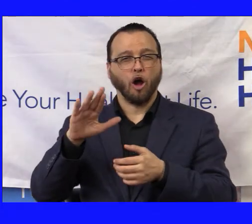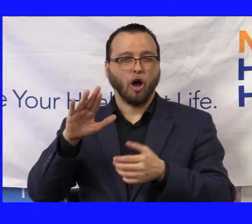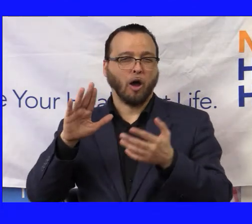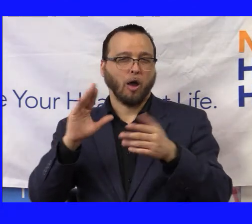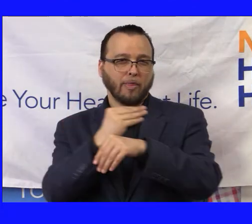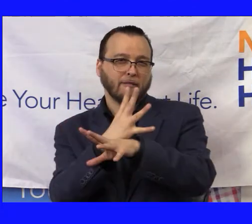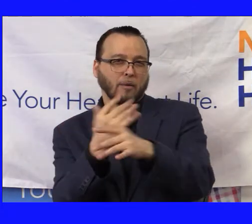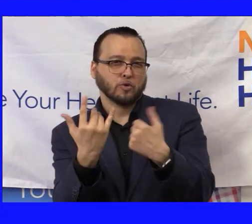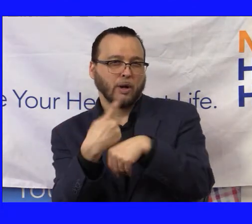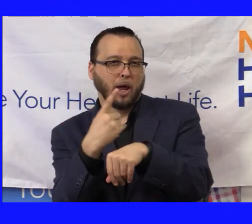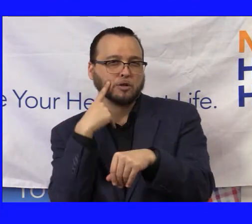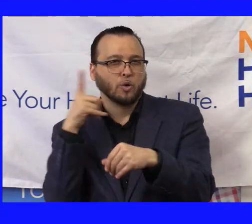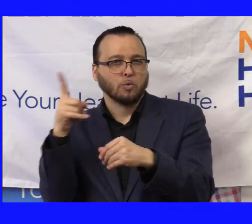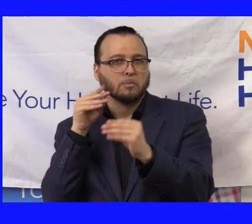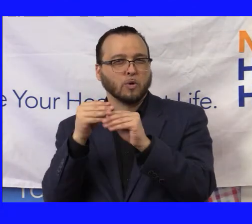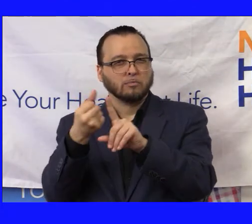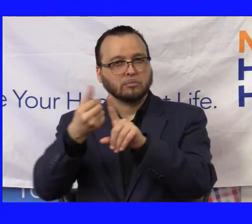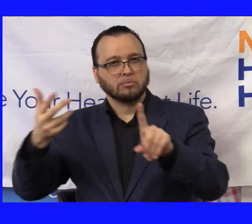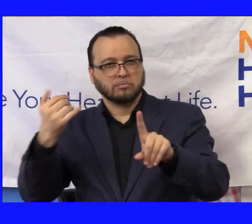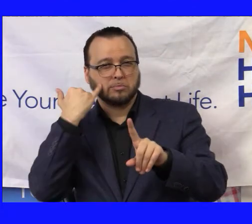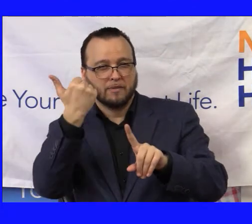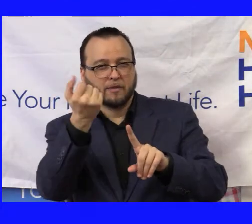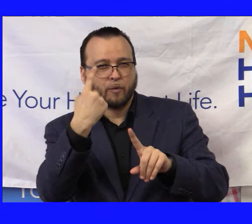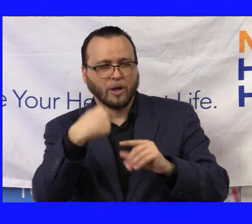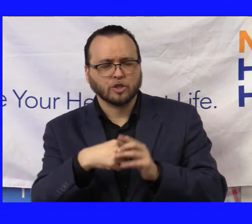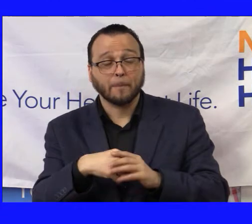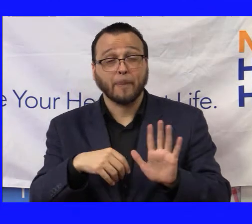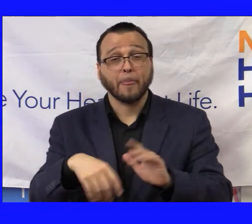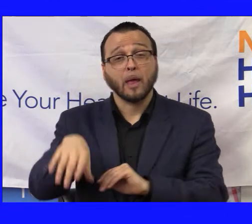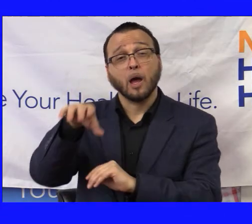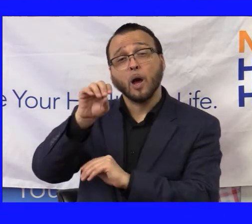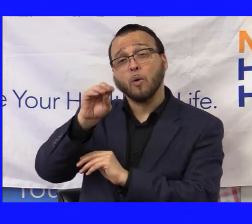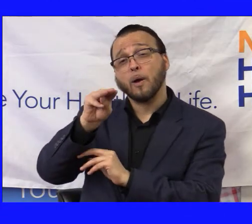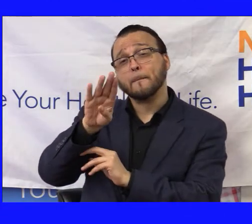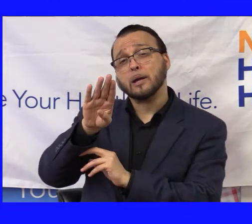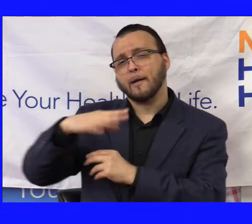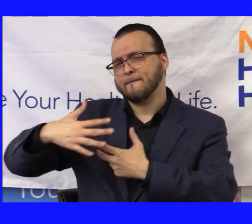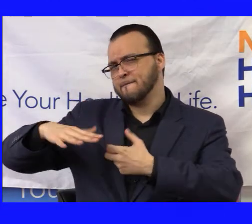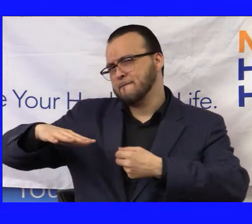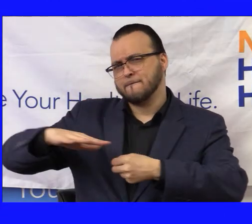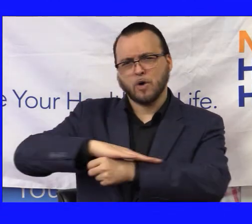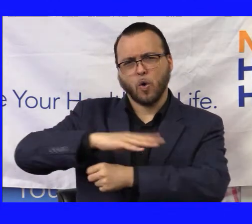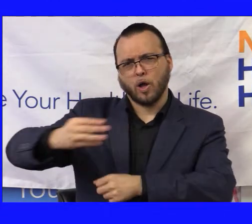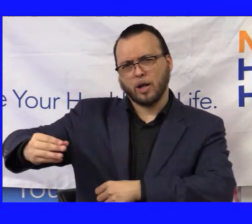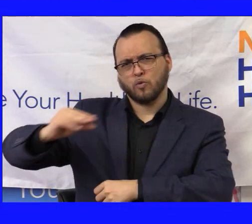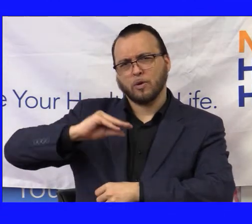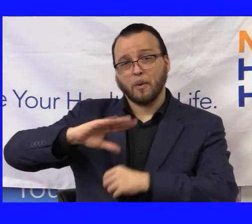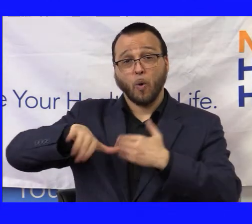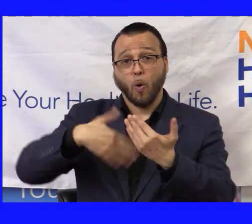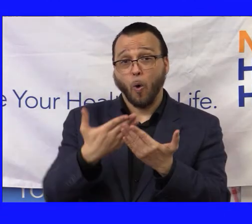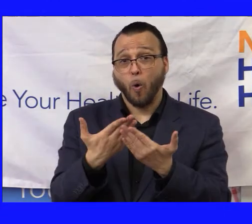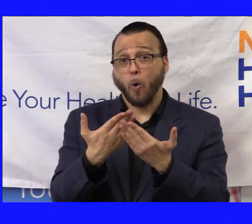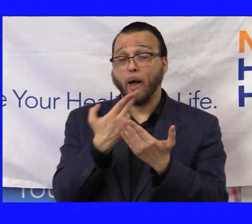in a moment. OMB has fully reimbursed all H&H canvassing work to date,